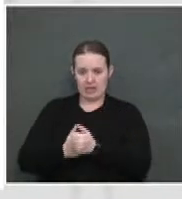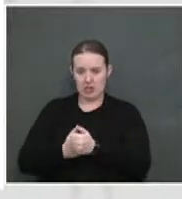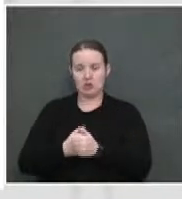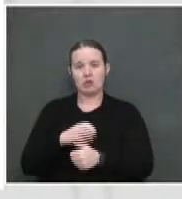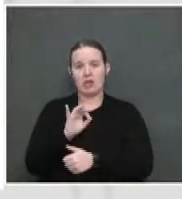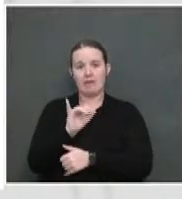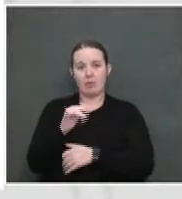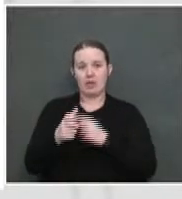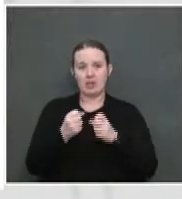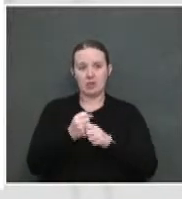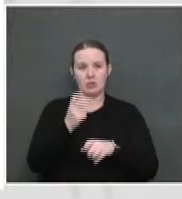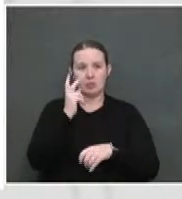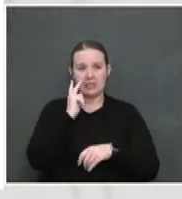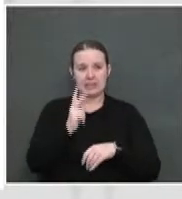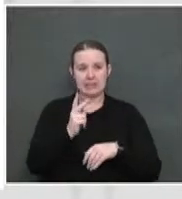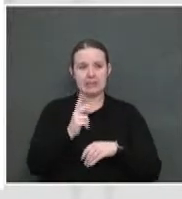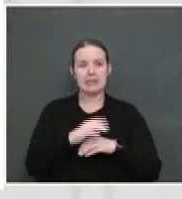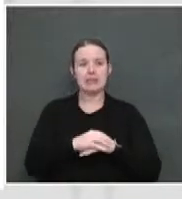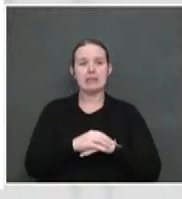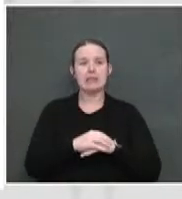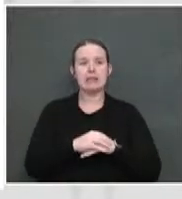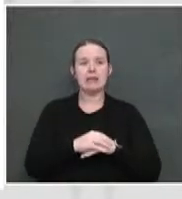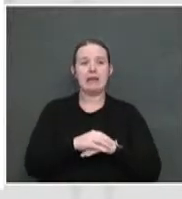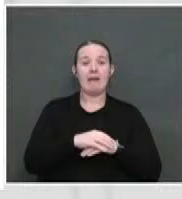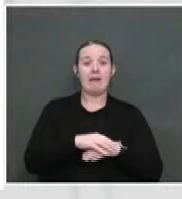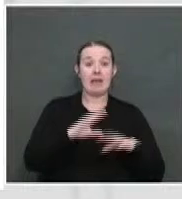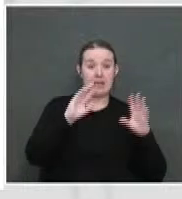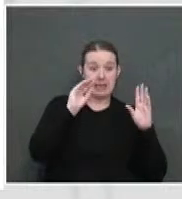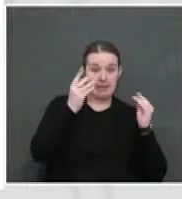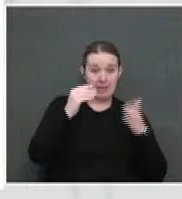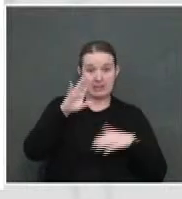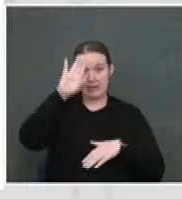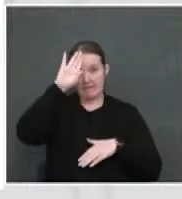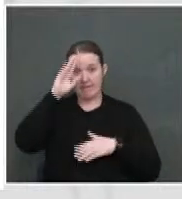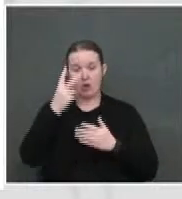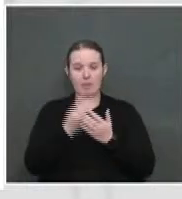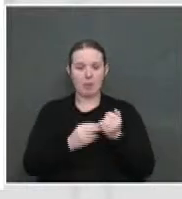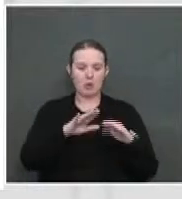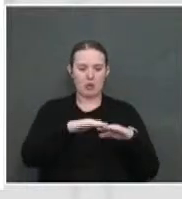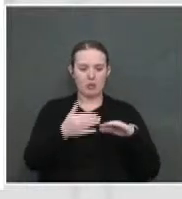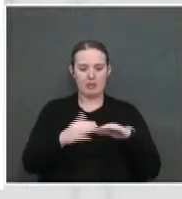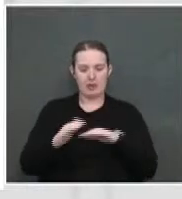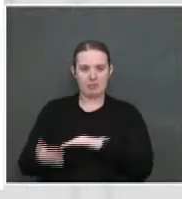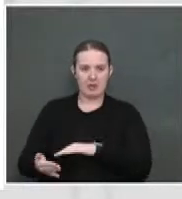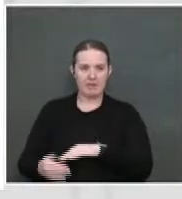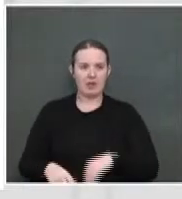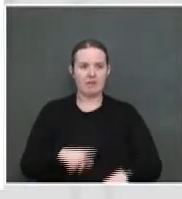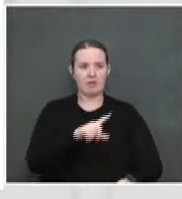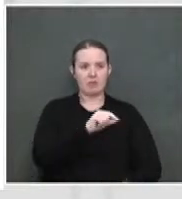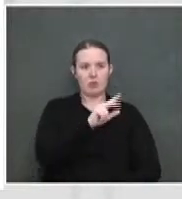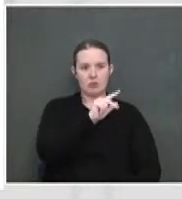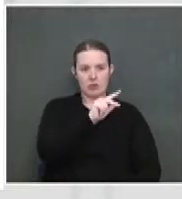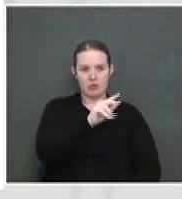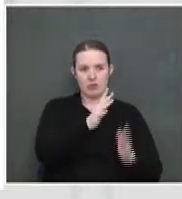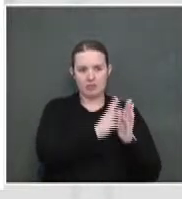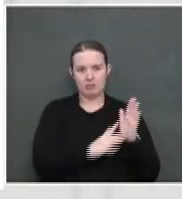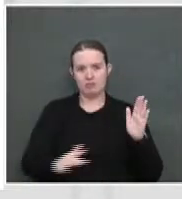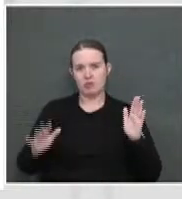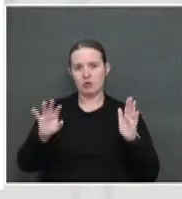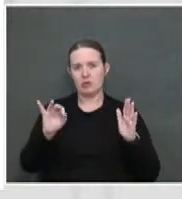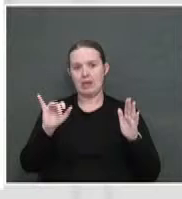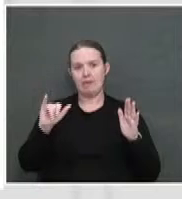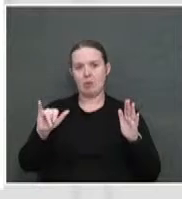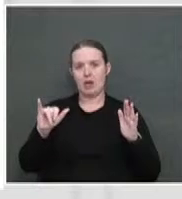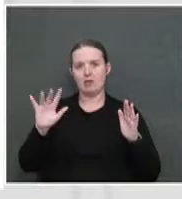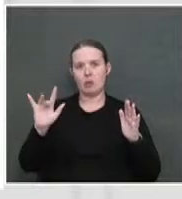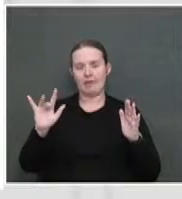year, we observe a decrease in both fire and EMS responses from fiscal year 2023 through fiscal